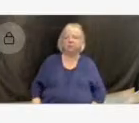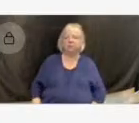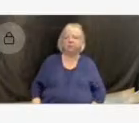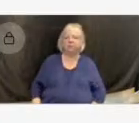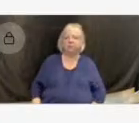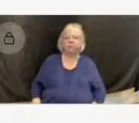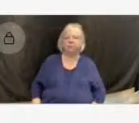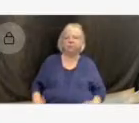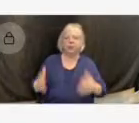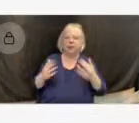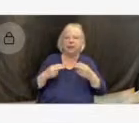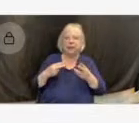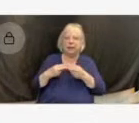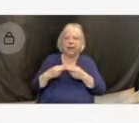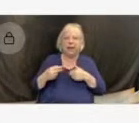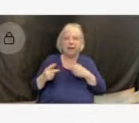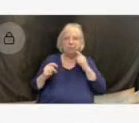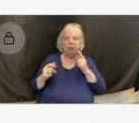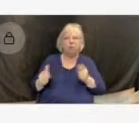Next slide, please. I'll be quick.